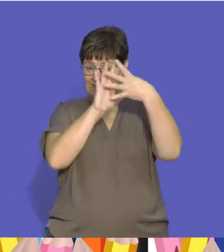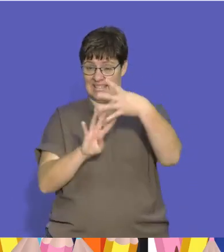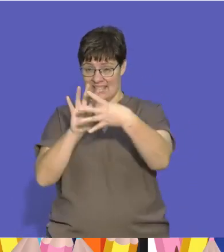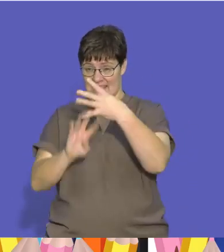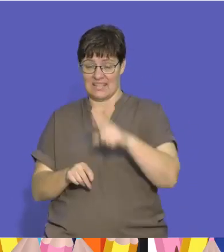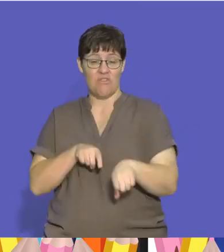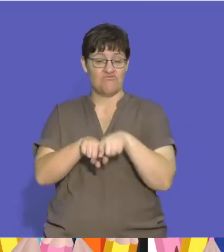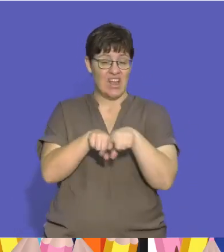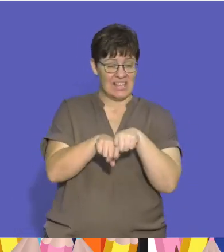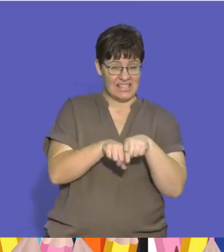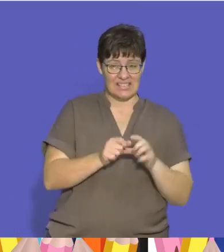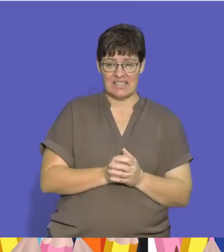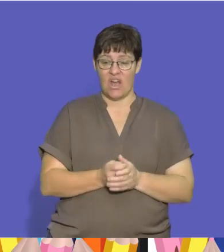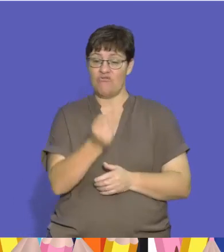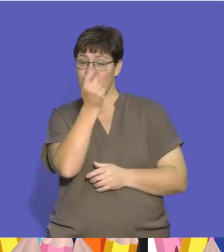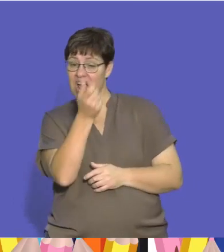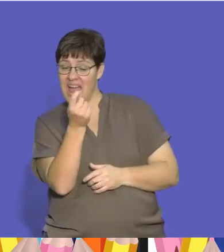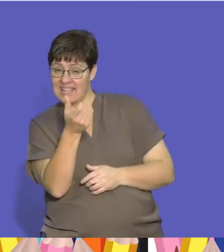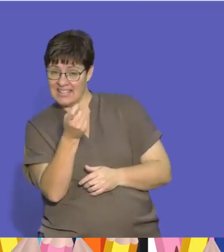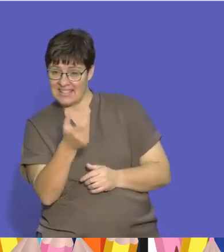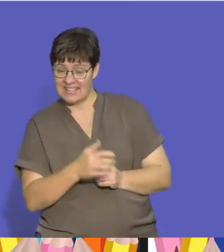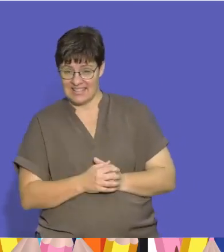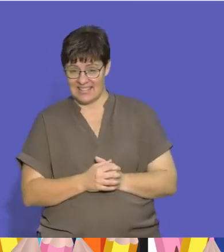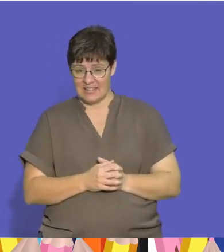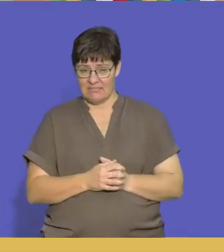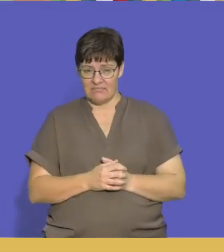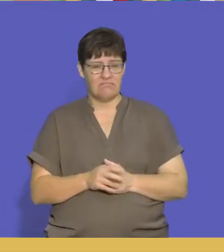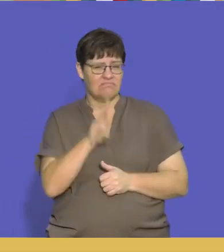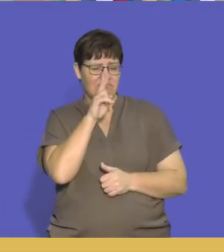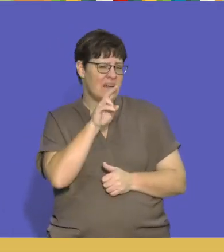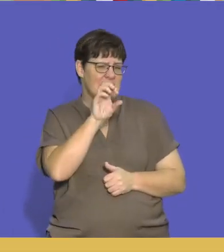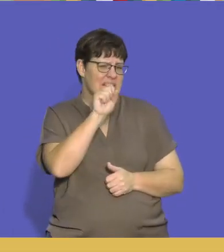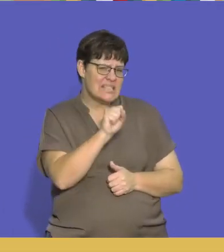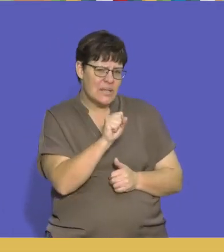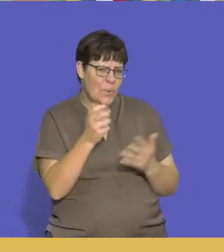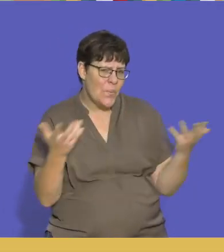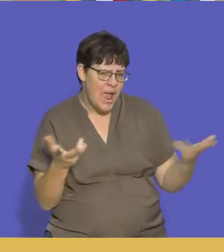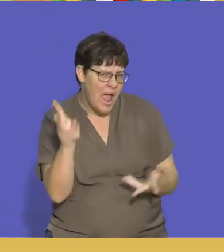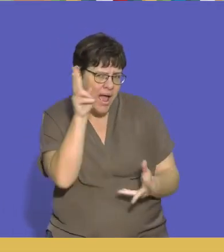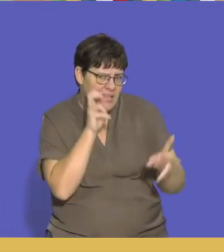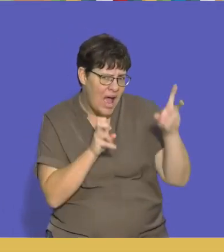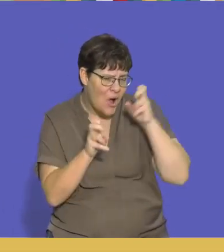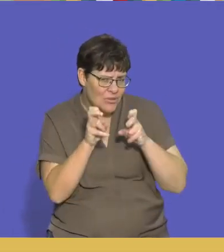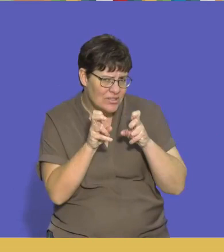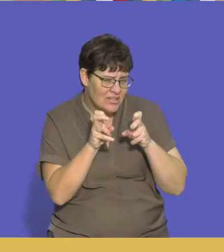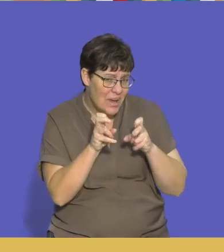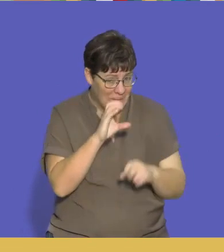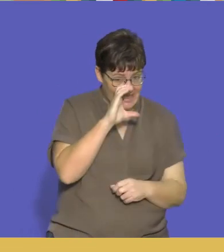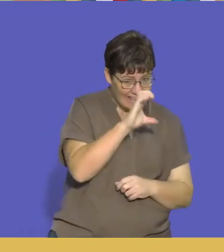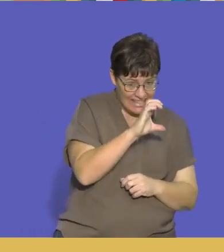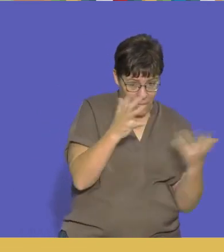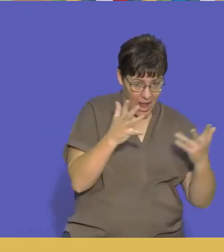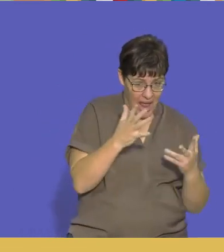Fence, race, rice. Where did you hear the S sound? At the